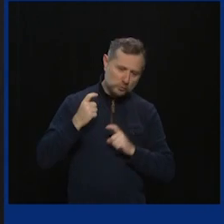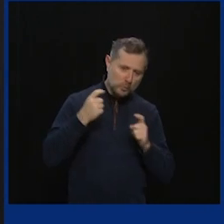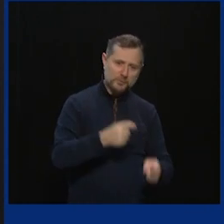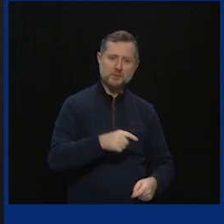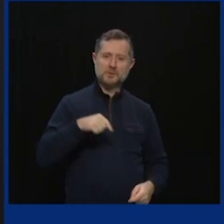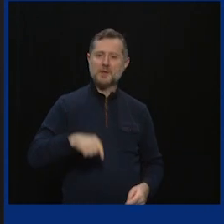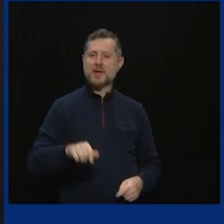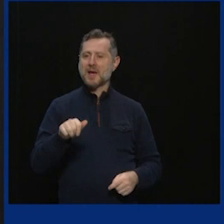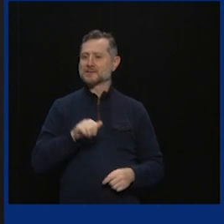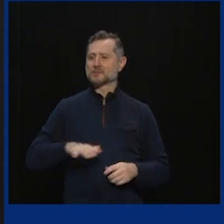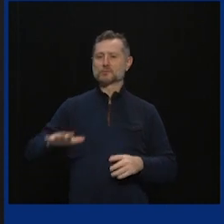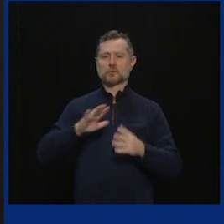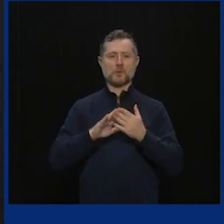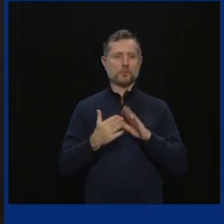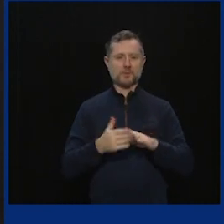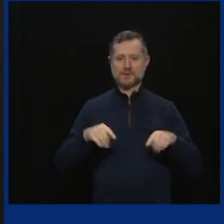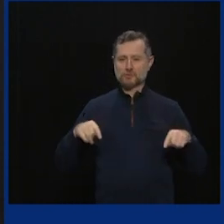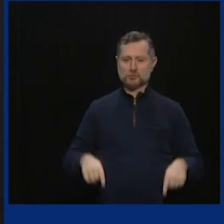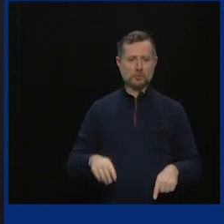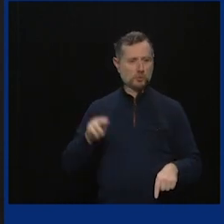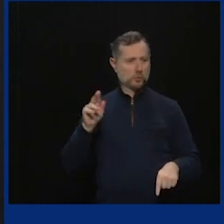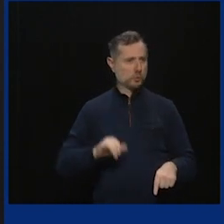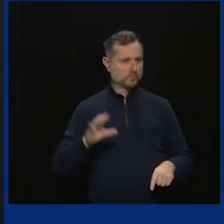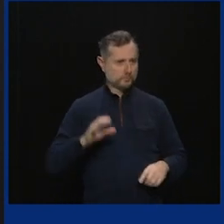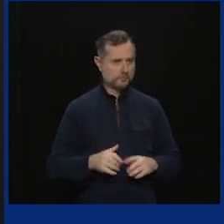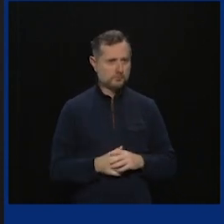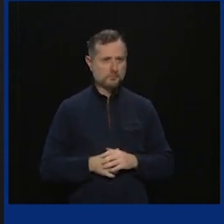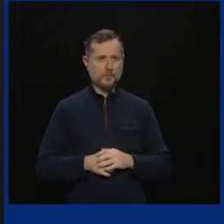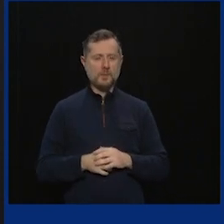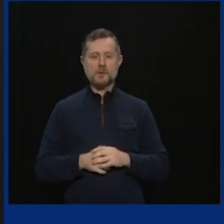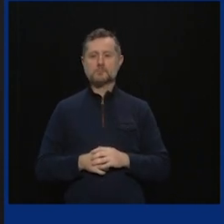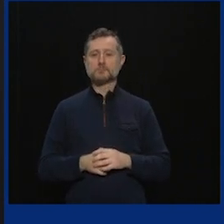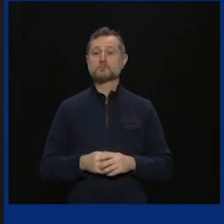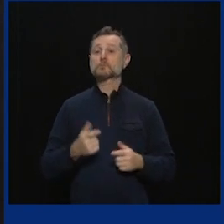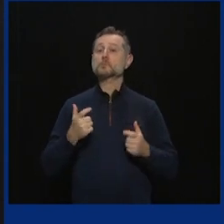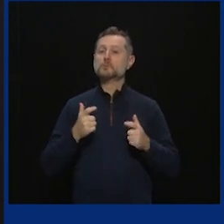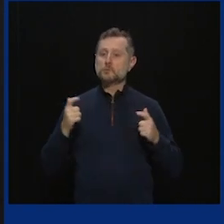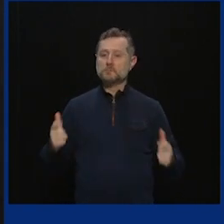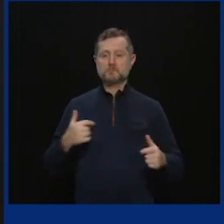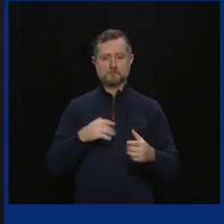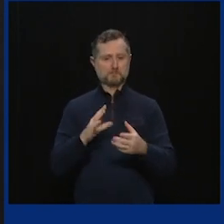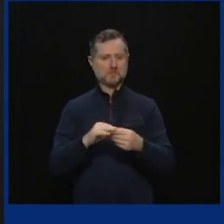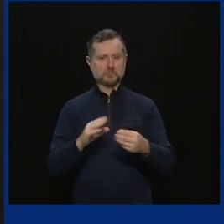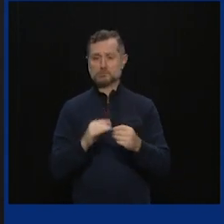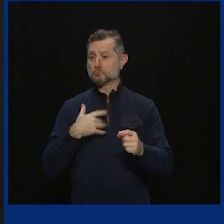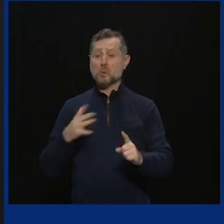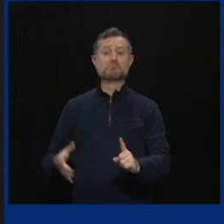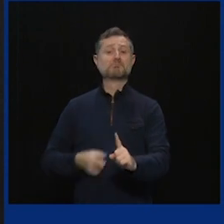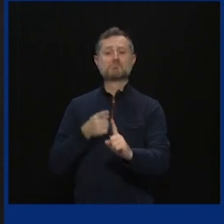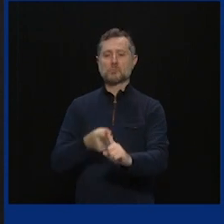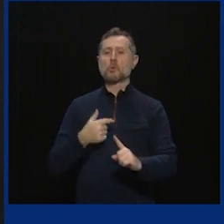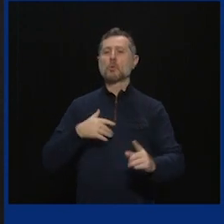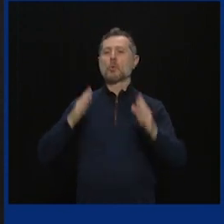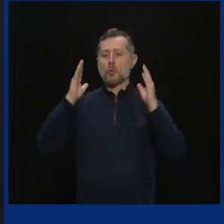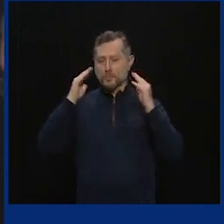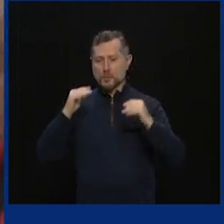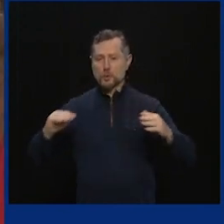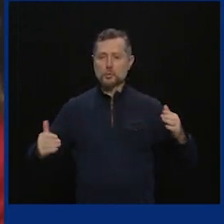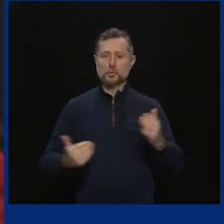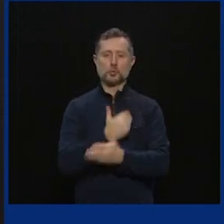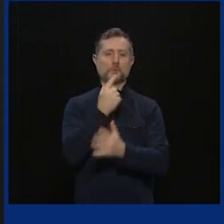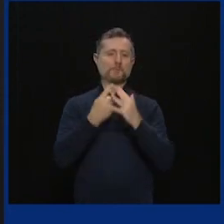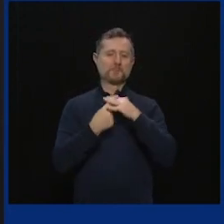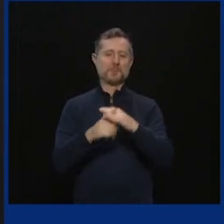scenes, and the great message today is about hope, and it's a new beginning, and we are in it for the fight. Thank you so much.